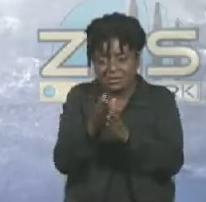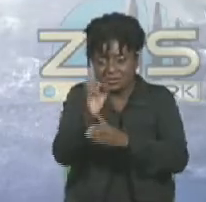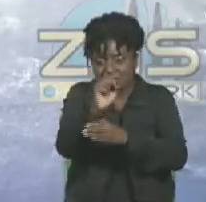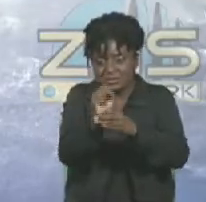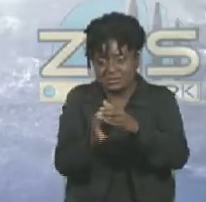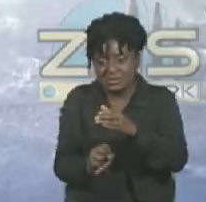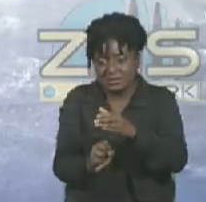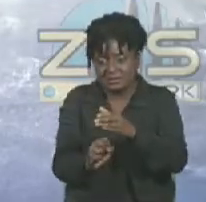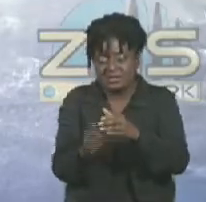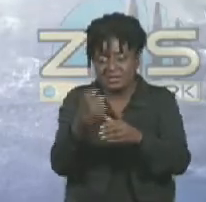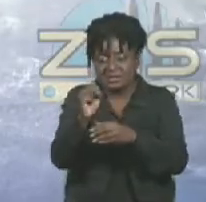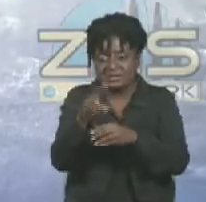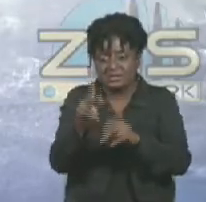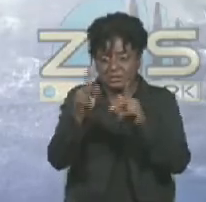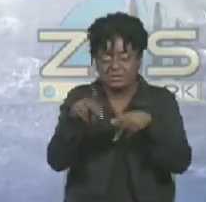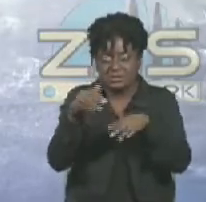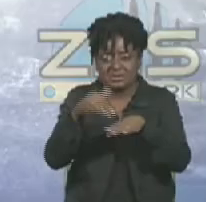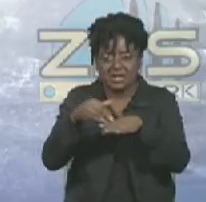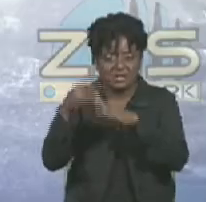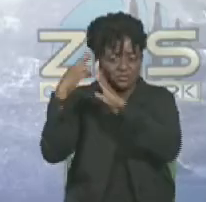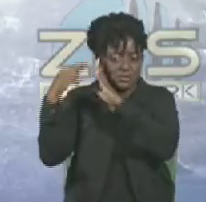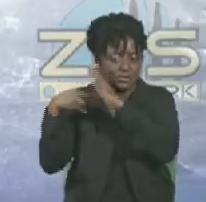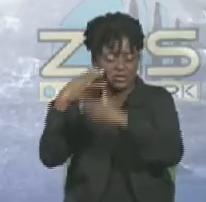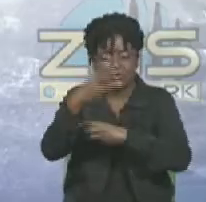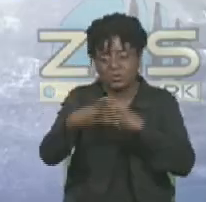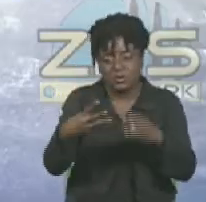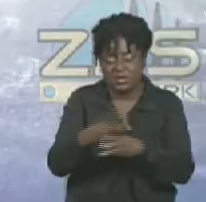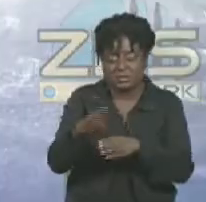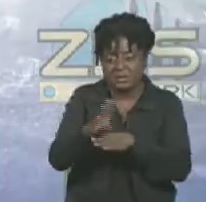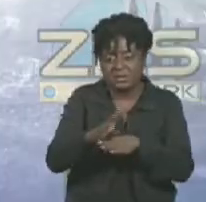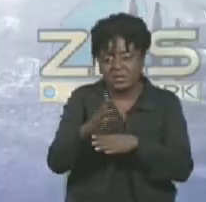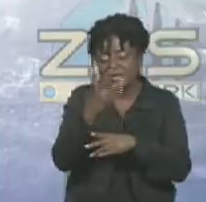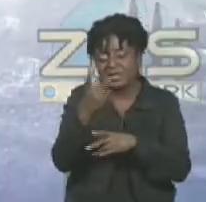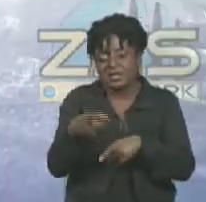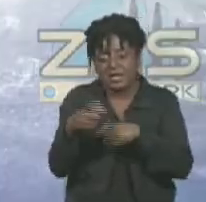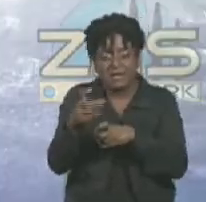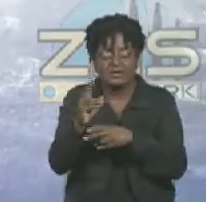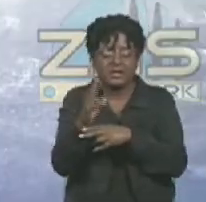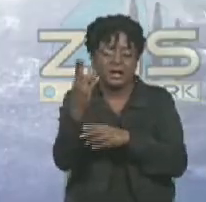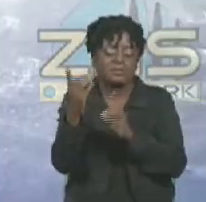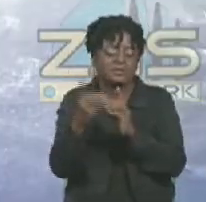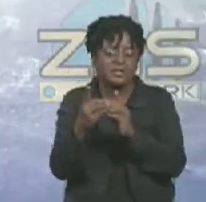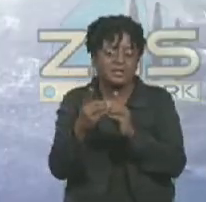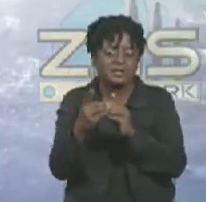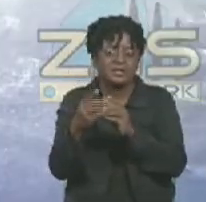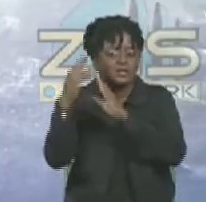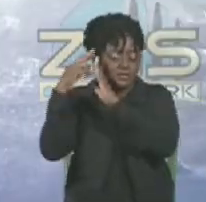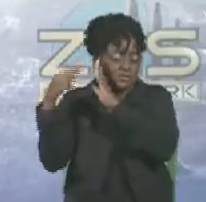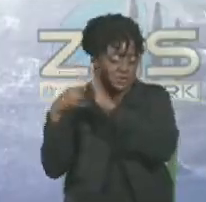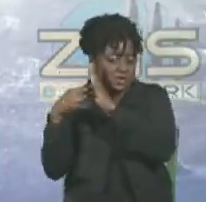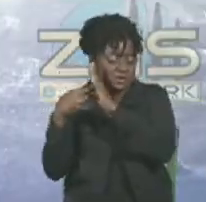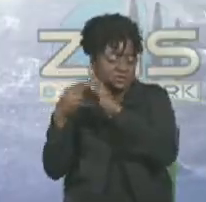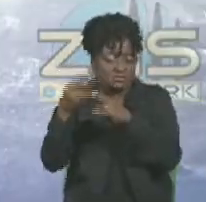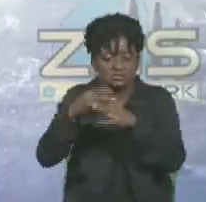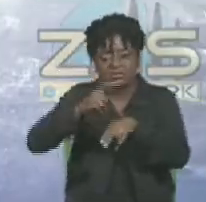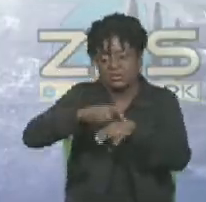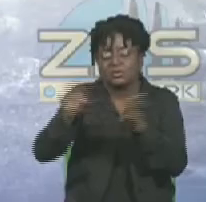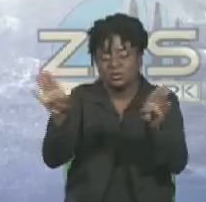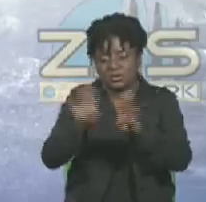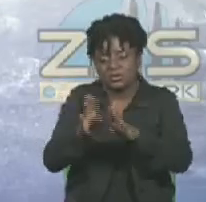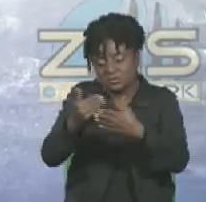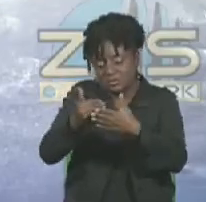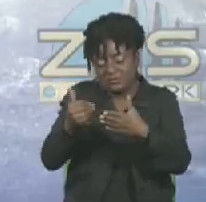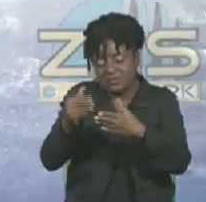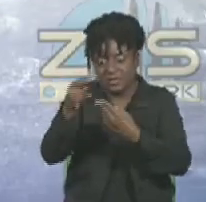Resorts World Bimini gave the Prime Minister an update on their post-hurricane operation. The resort temporarily closed before the hurricane, and officials are hoping it